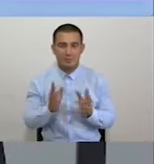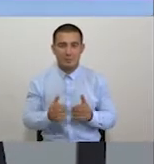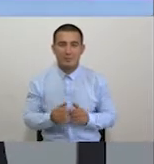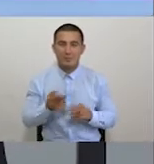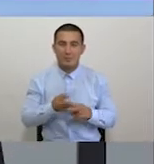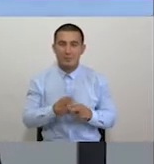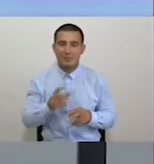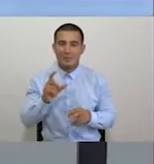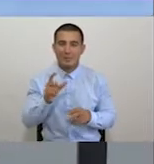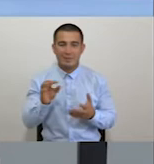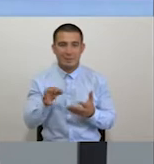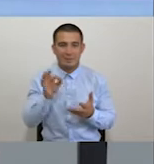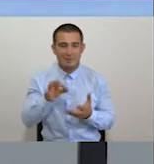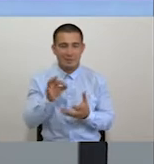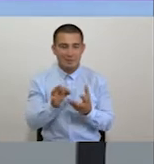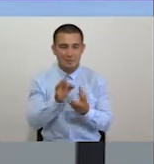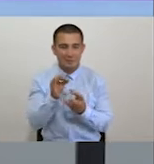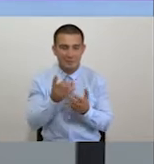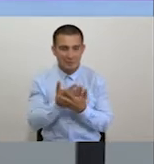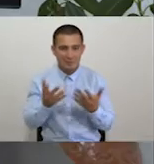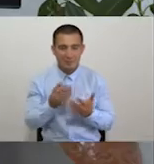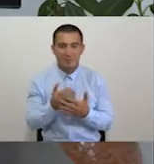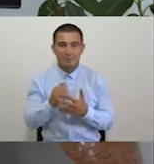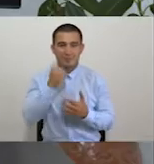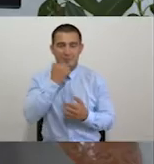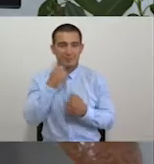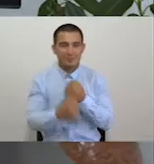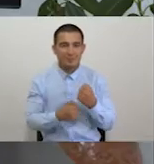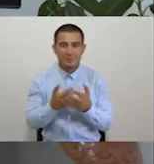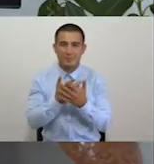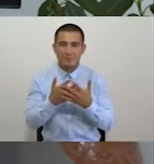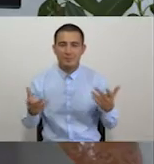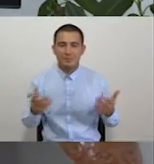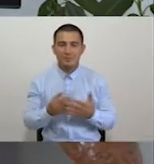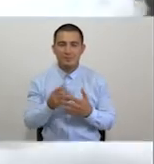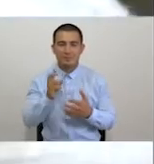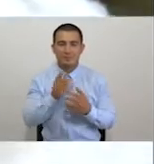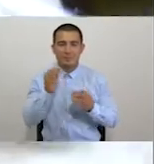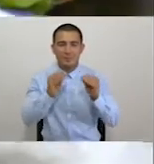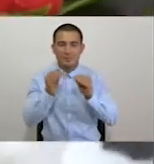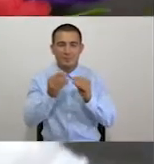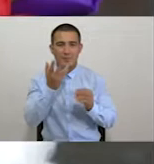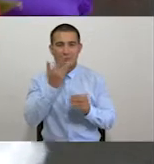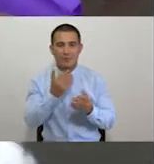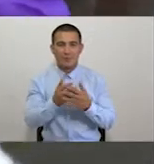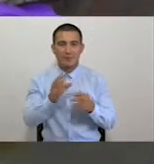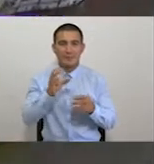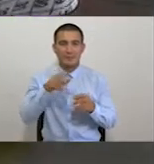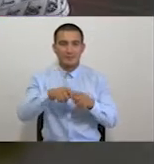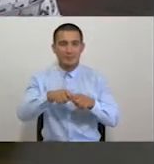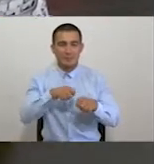Demak, bizda igna qadagich, gazlamalar, sintepon, bezak buyumlari, santimetrli